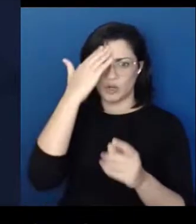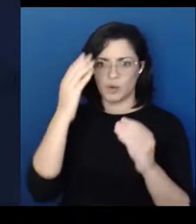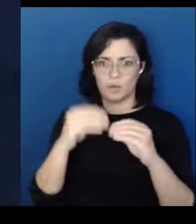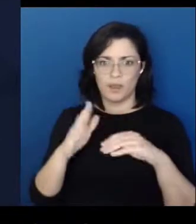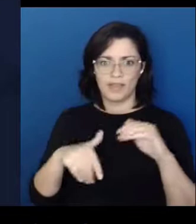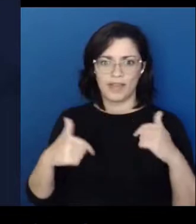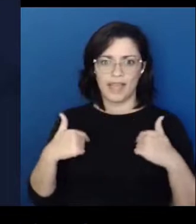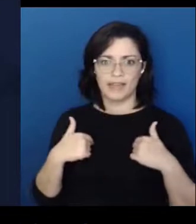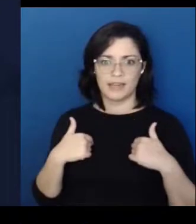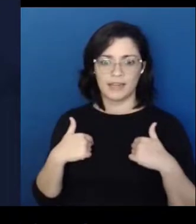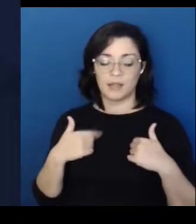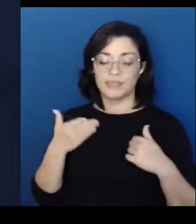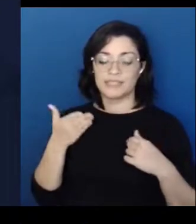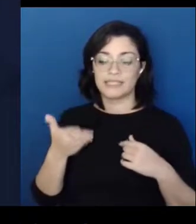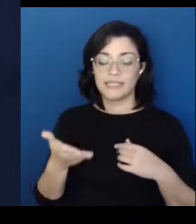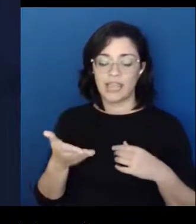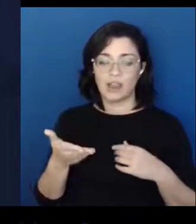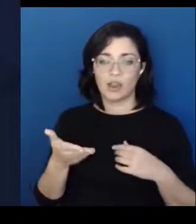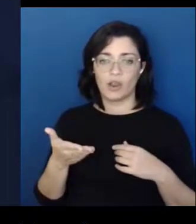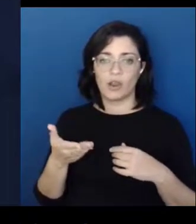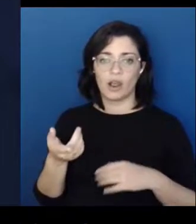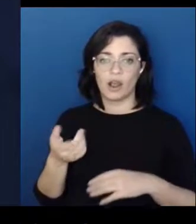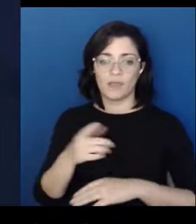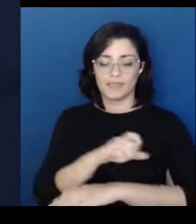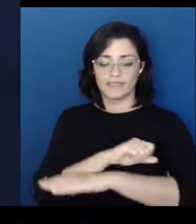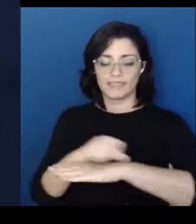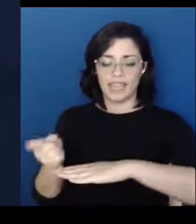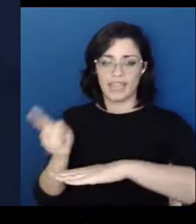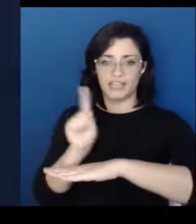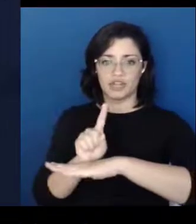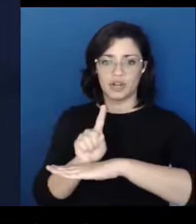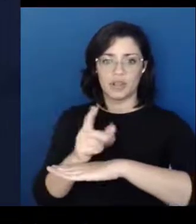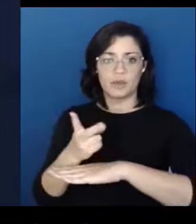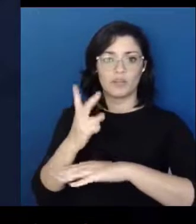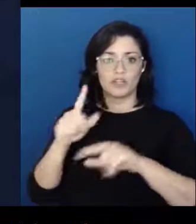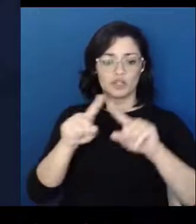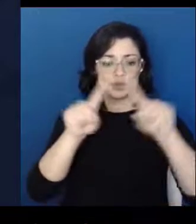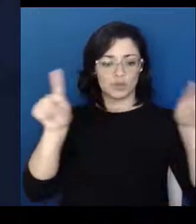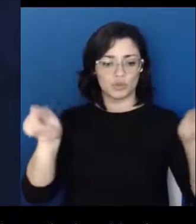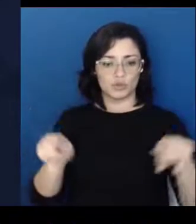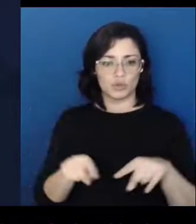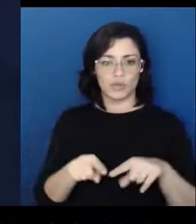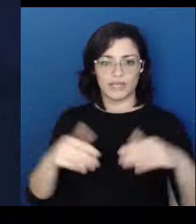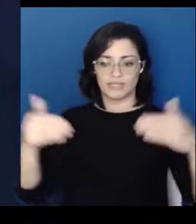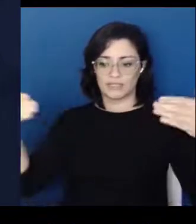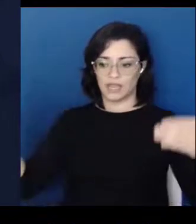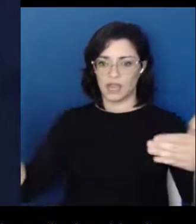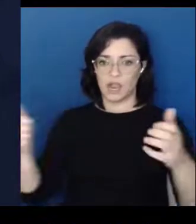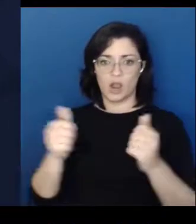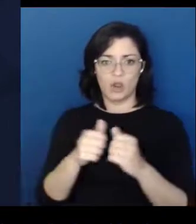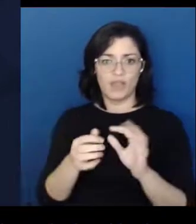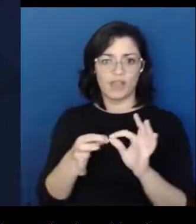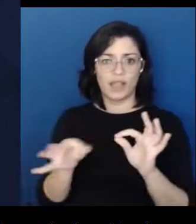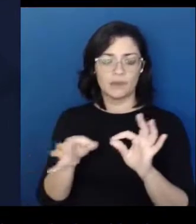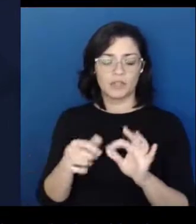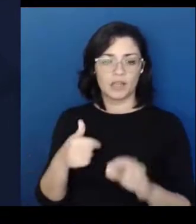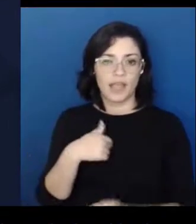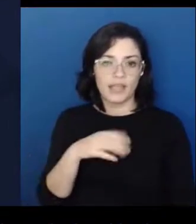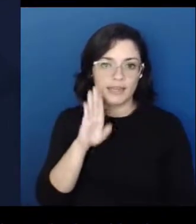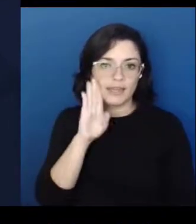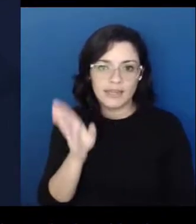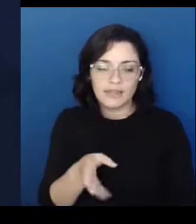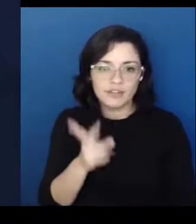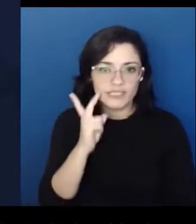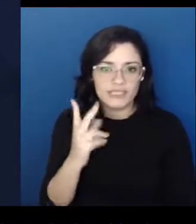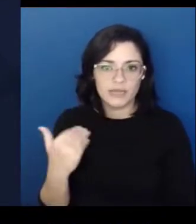two screens with captioning. I had never seen this before. And I kept looking